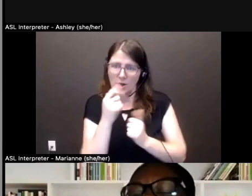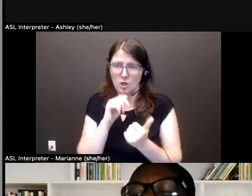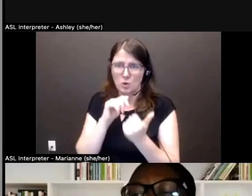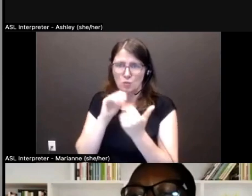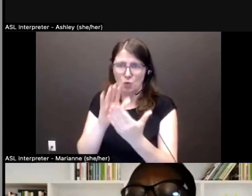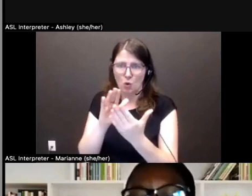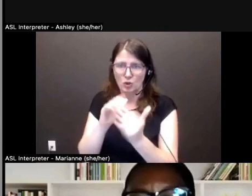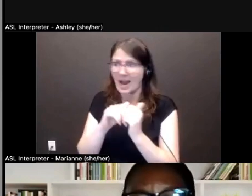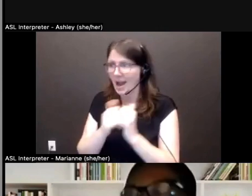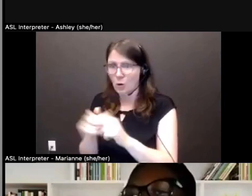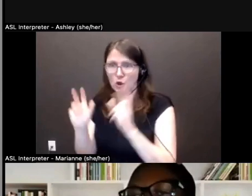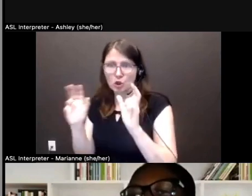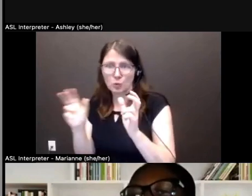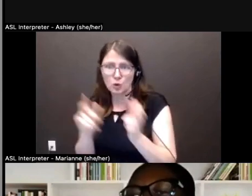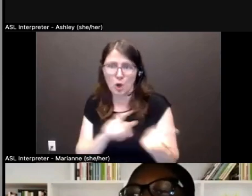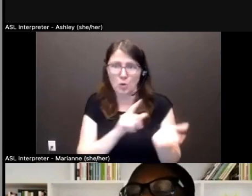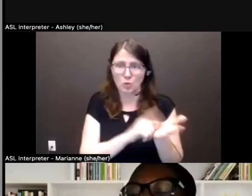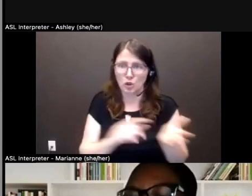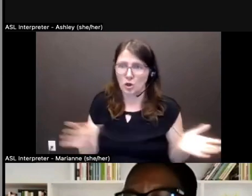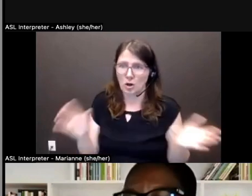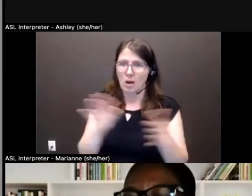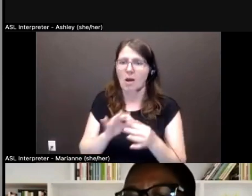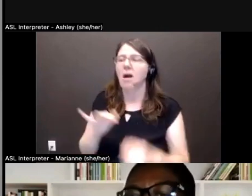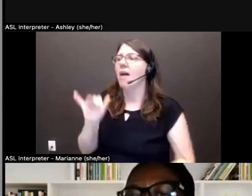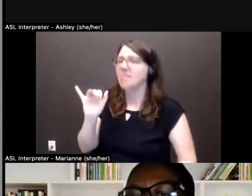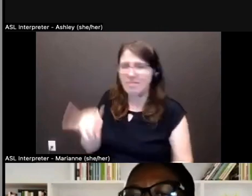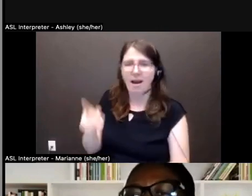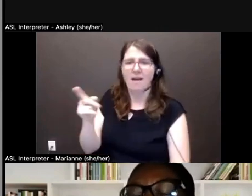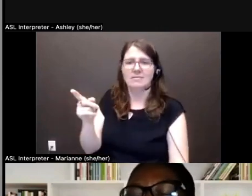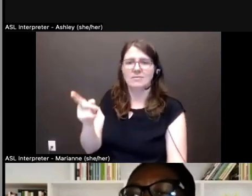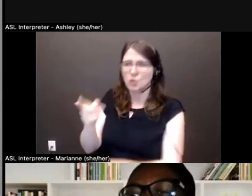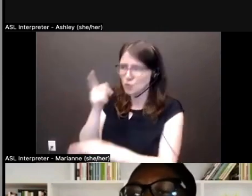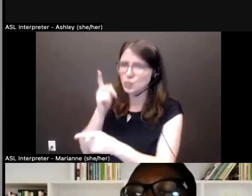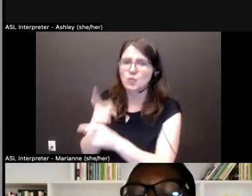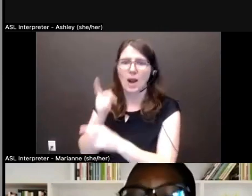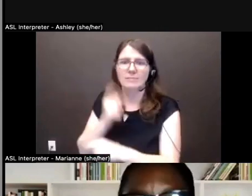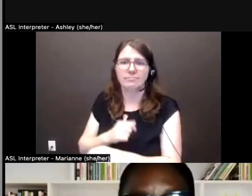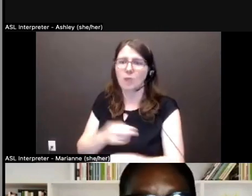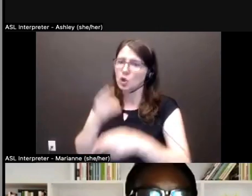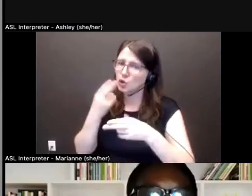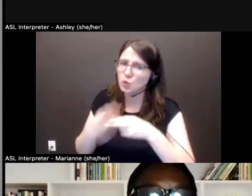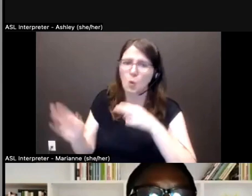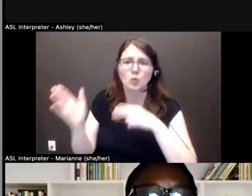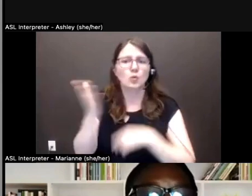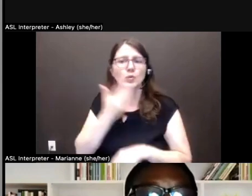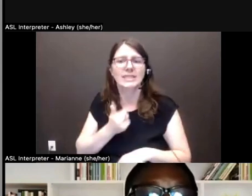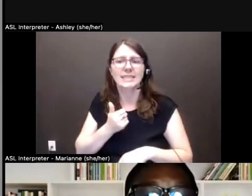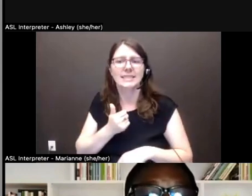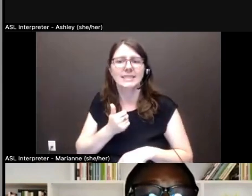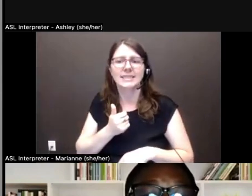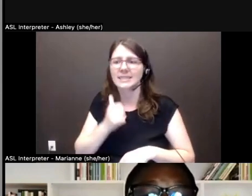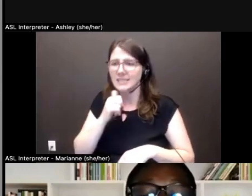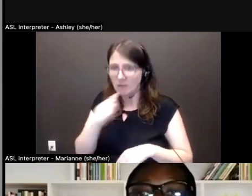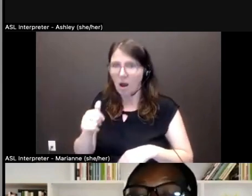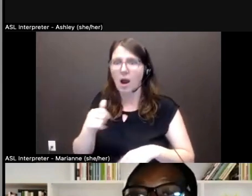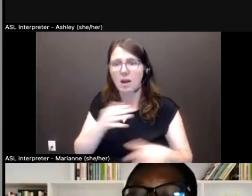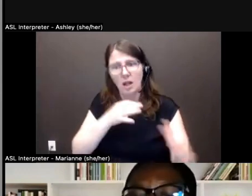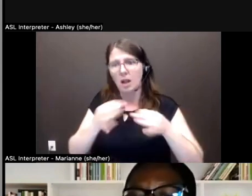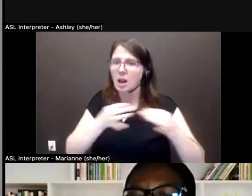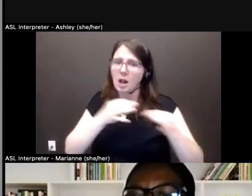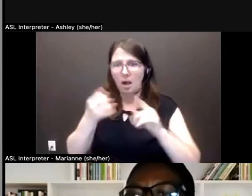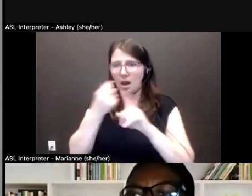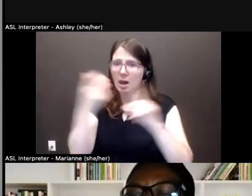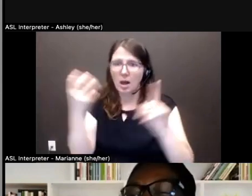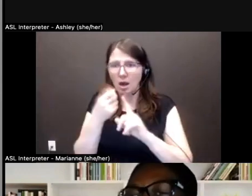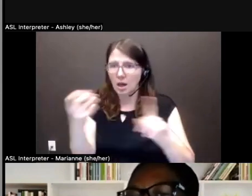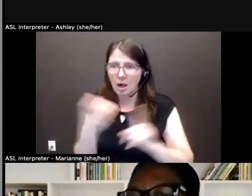point, and can get the job done. The learner feels a sense of accomplishment. So I look at